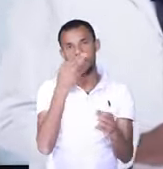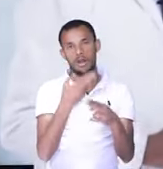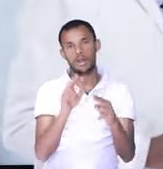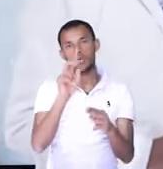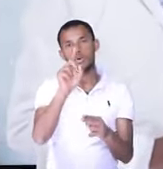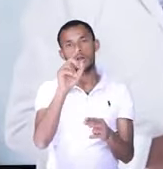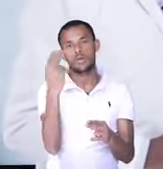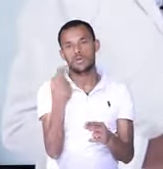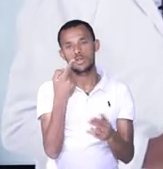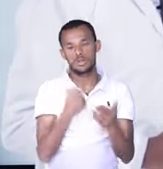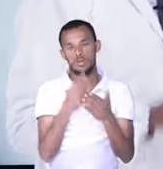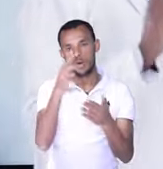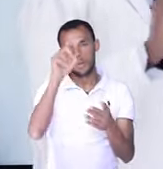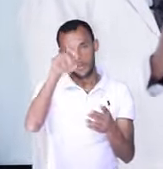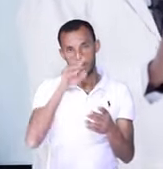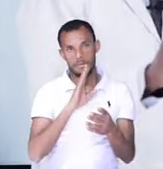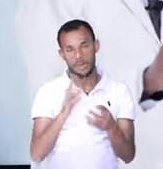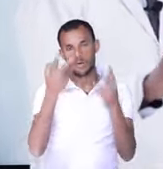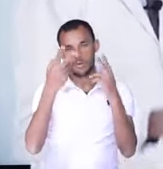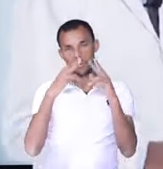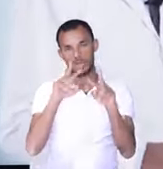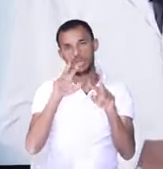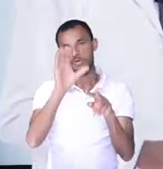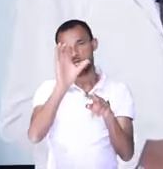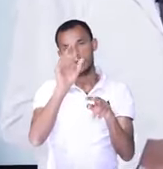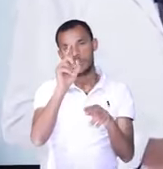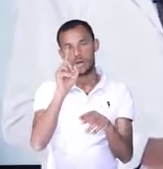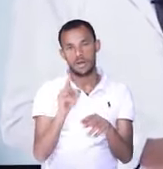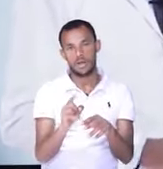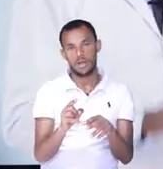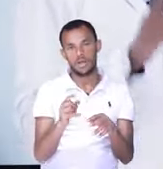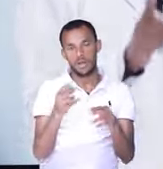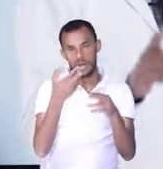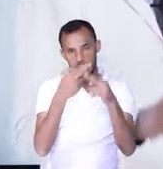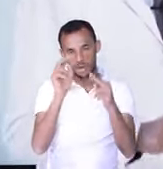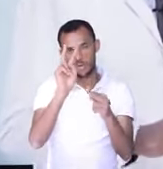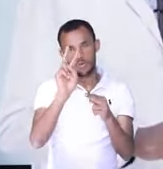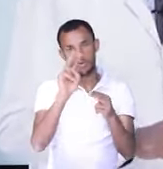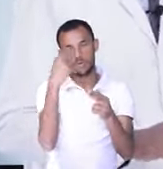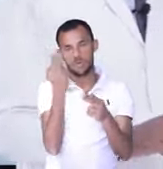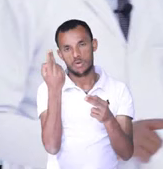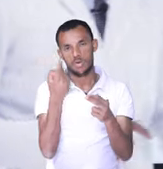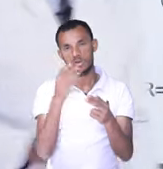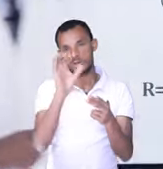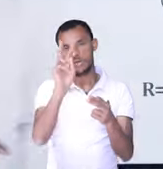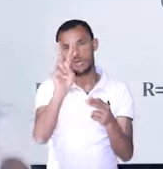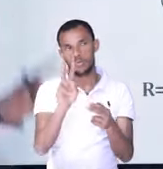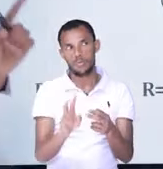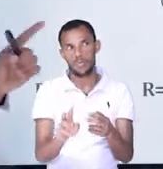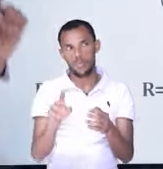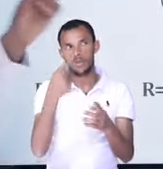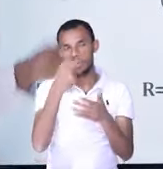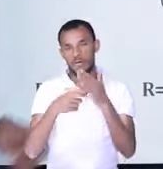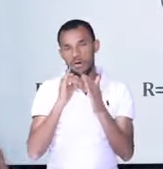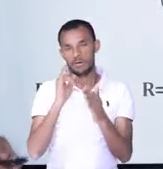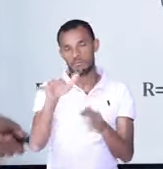is used, this one must be concentration 1. If rate 2 can be used, this one is concentration 2. But the